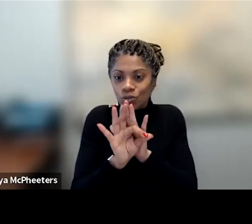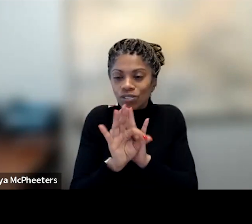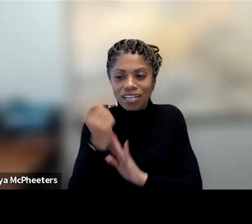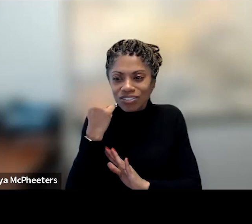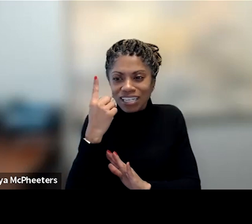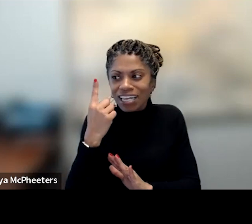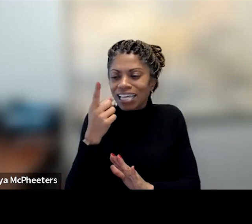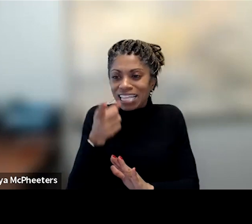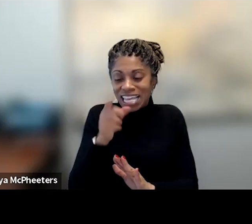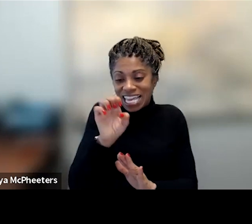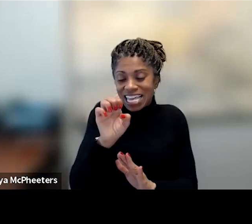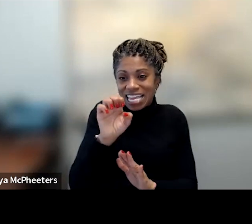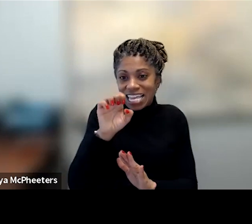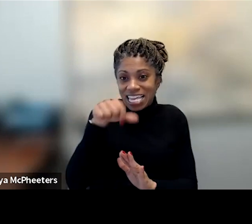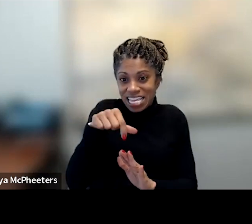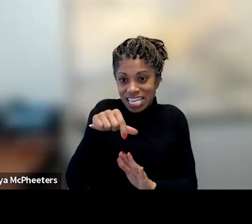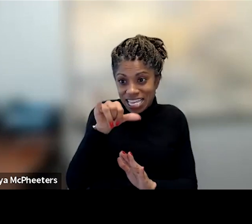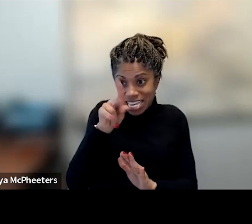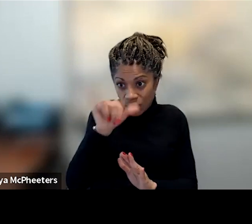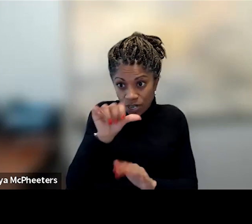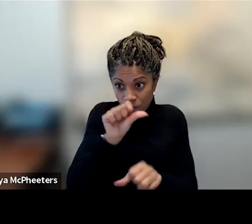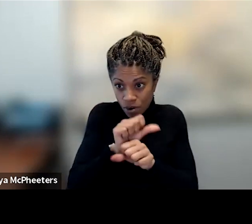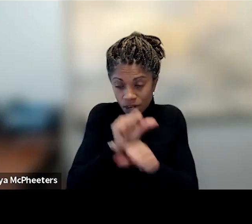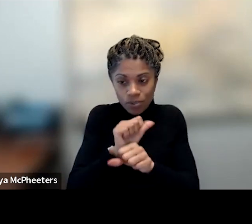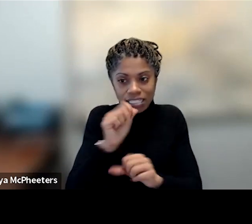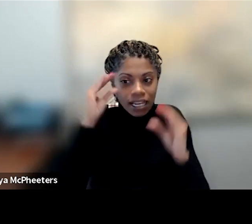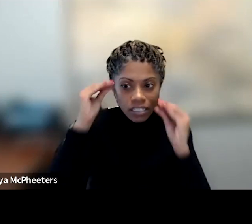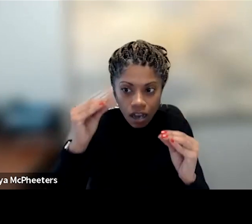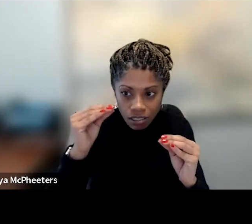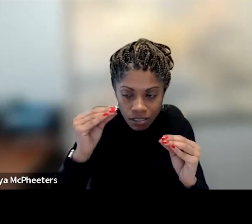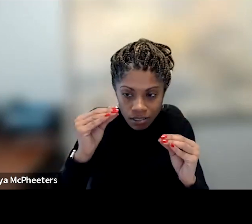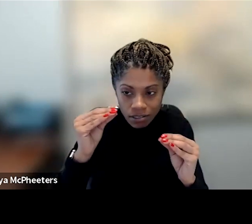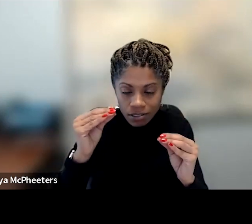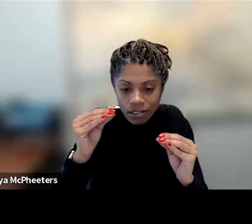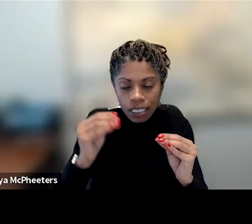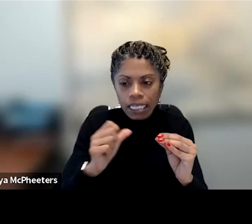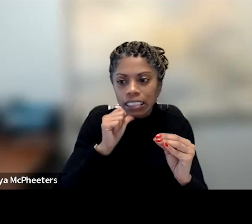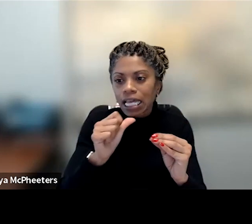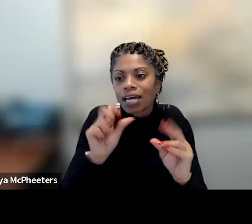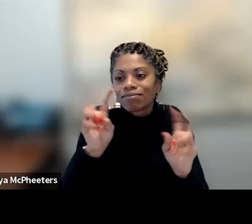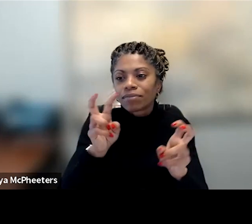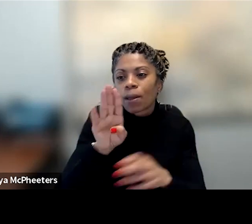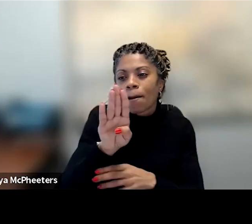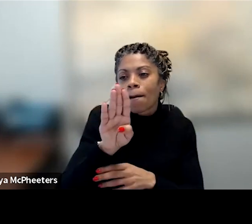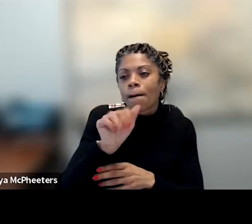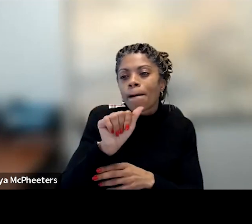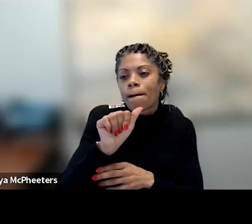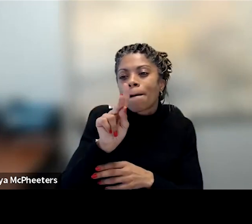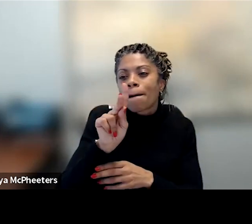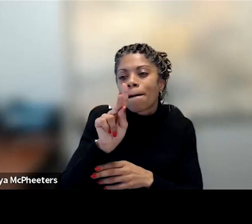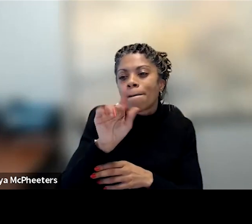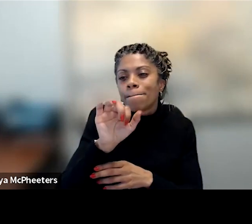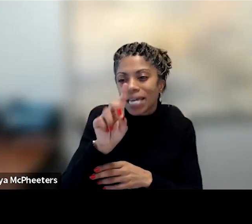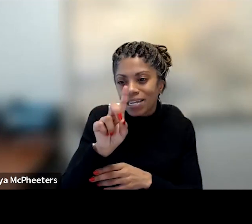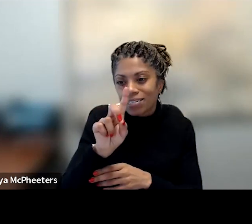this in communication schools. You didn't learn it growing up in high school. And so there's a wealth of information out there, and folks need to be trained and grounded on it.